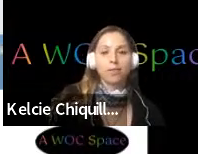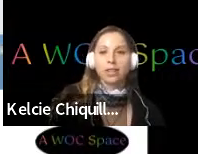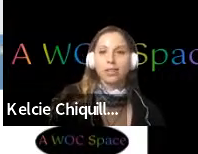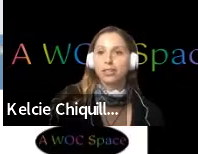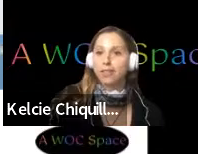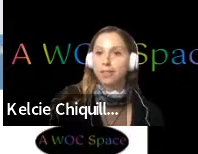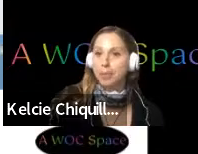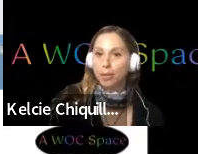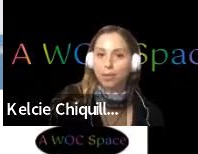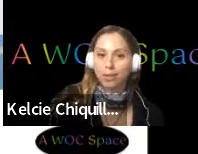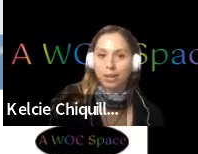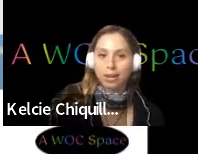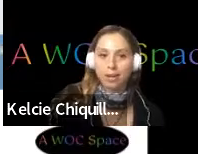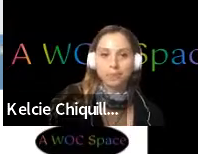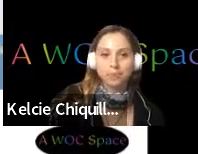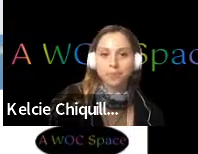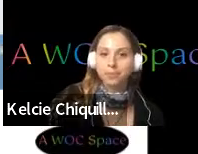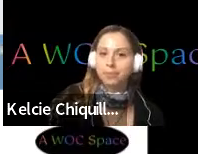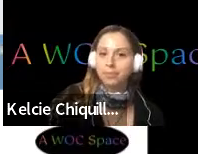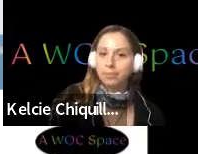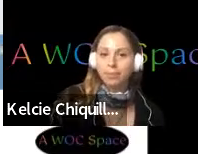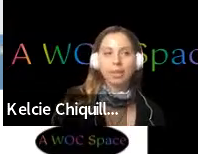you ever find yourself in a pickle.